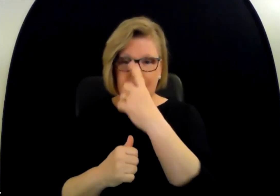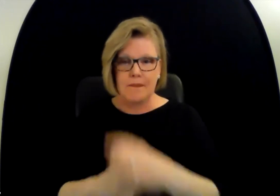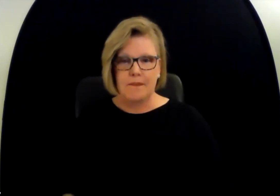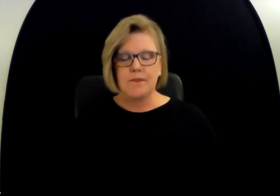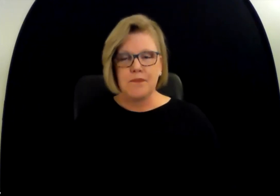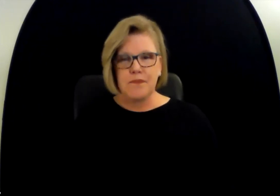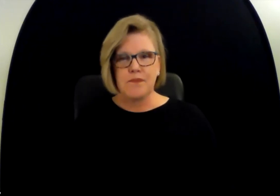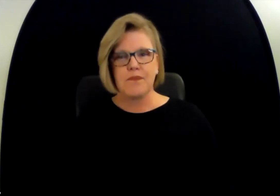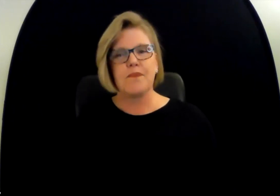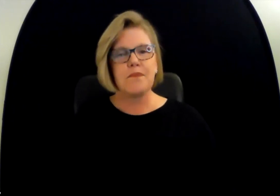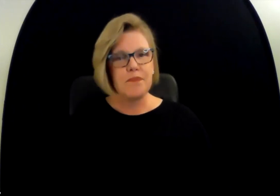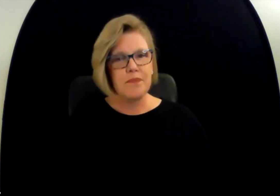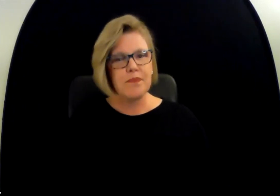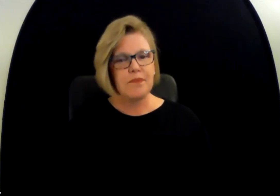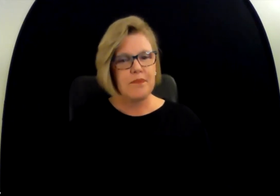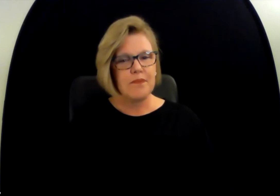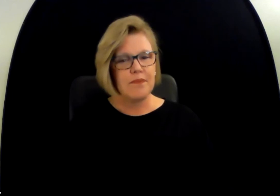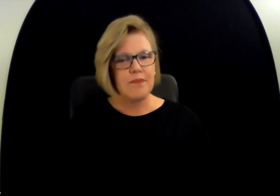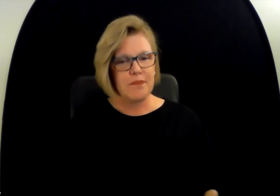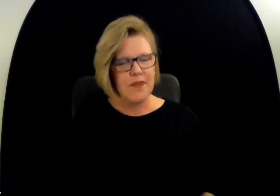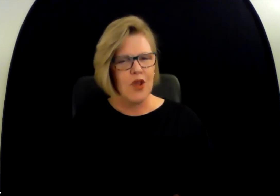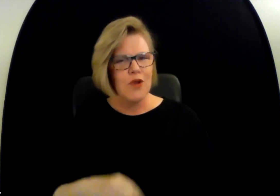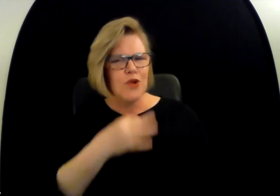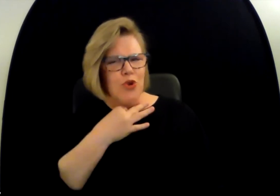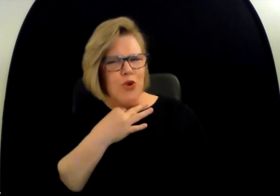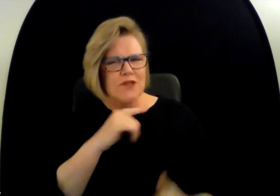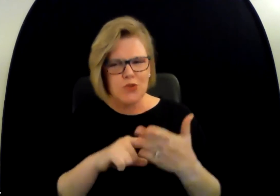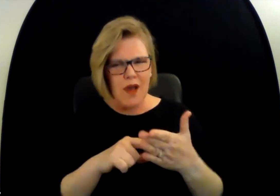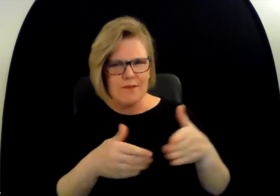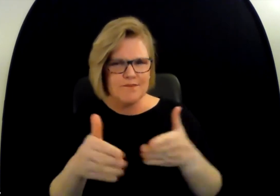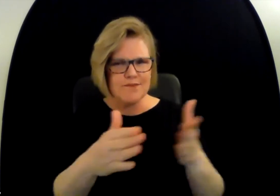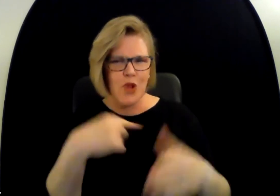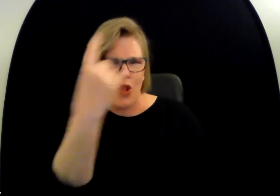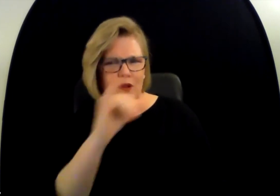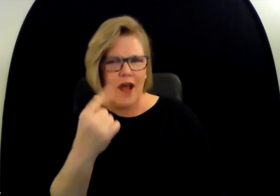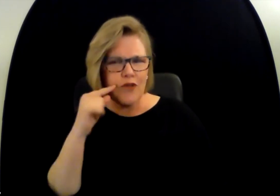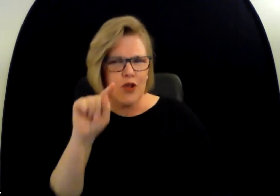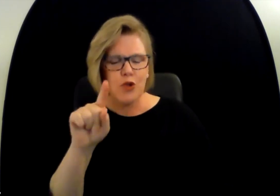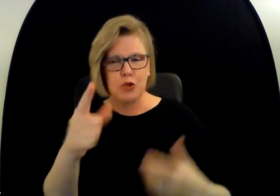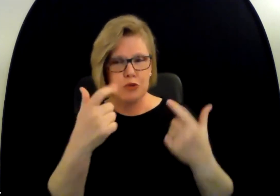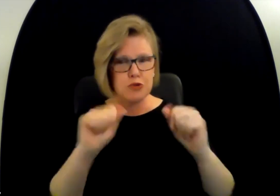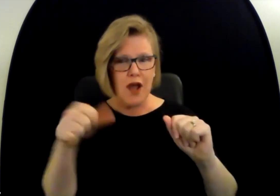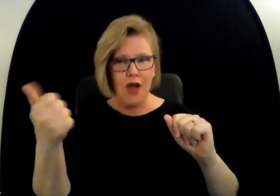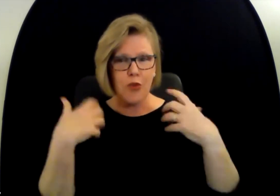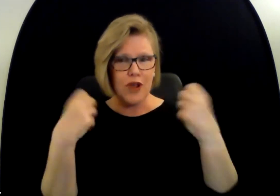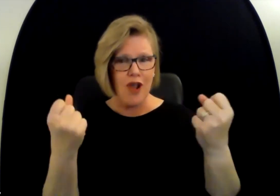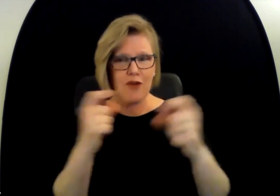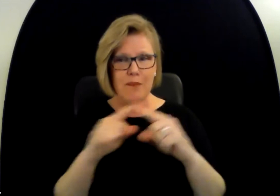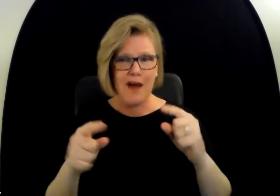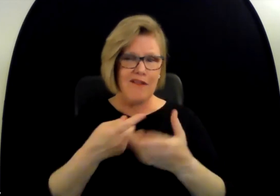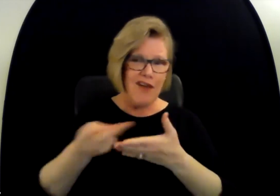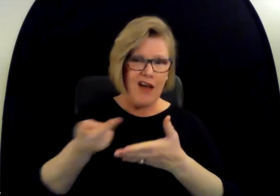And then just curiously, like, what did that pathway look like for you? Had you made other attempts at recovery, and were there things that you